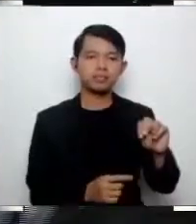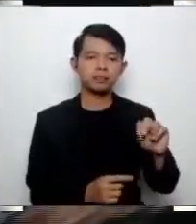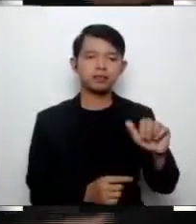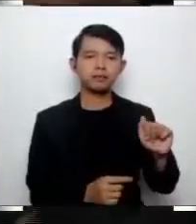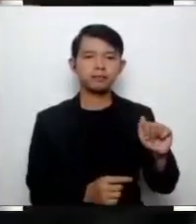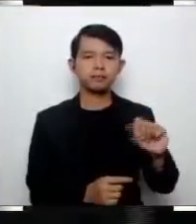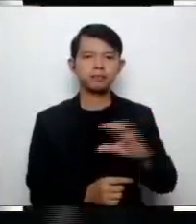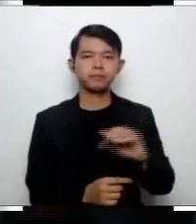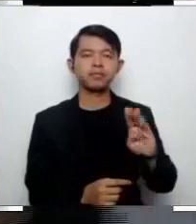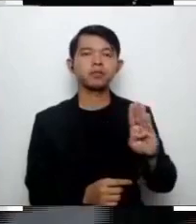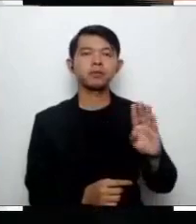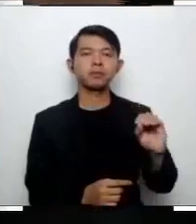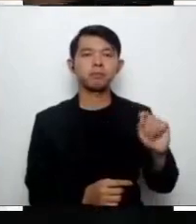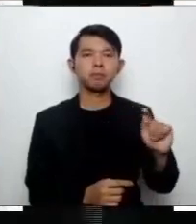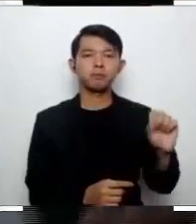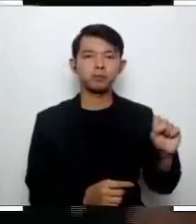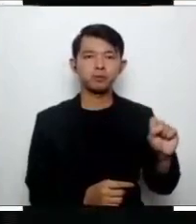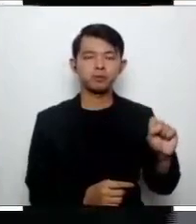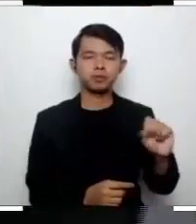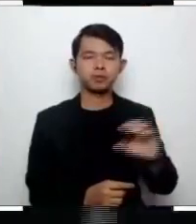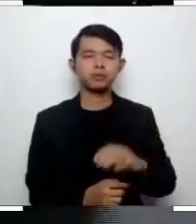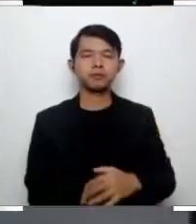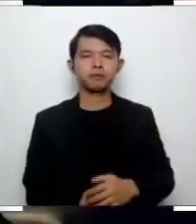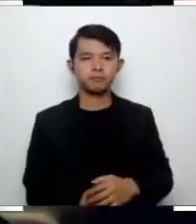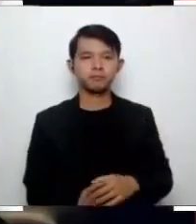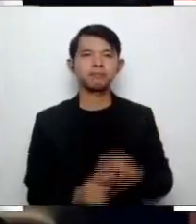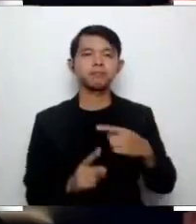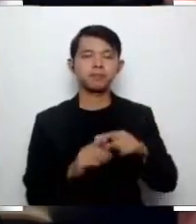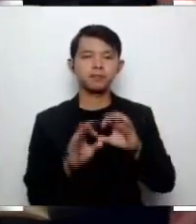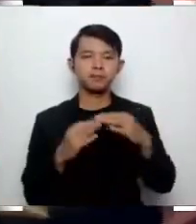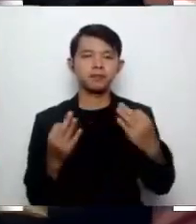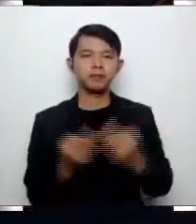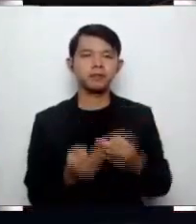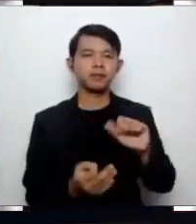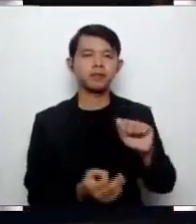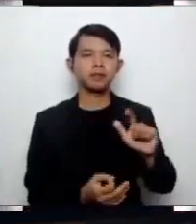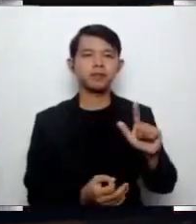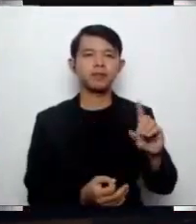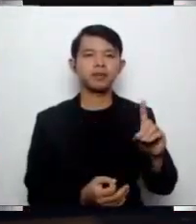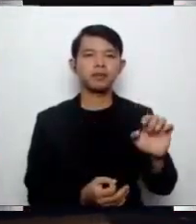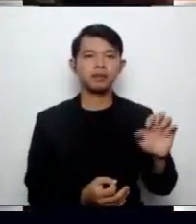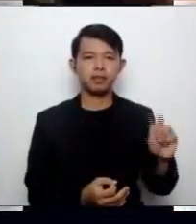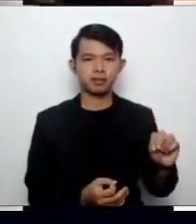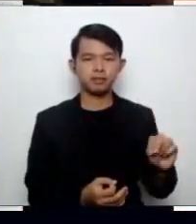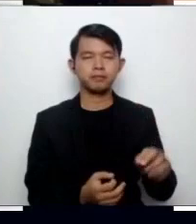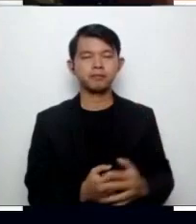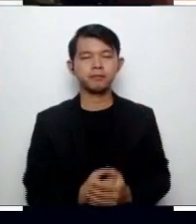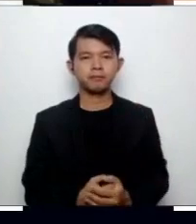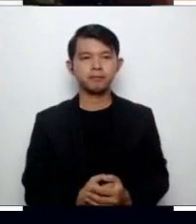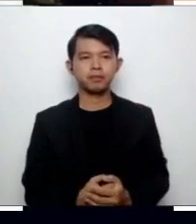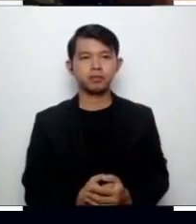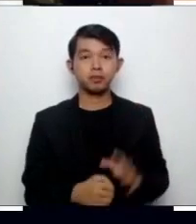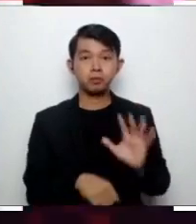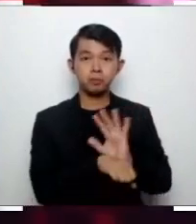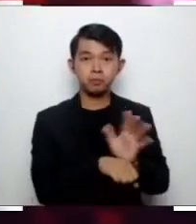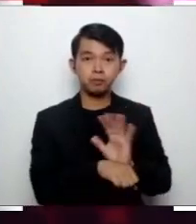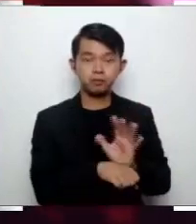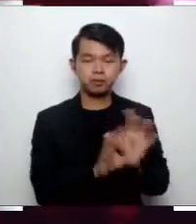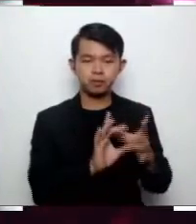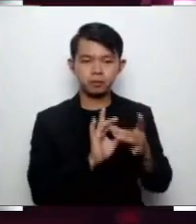umating rin ang pamilya ni Alden. Ang 5 Breakups and a Romance ay collab movie ng GMA